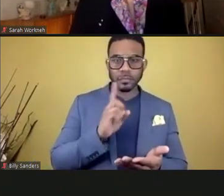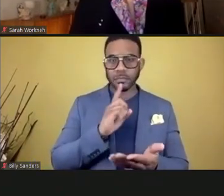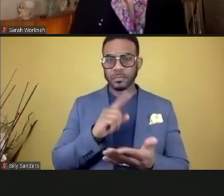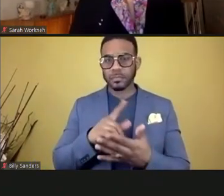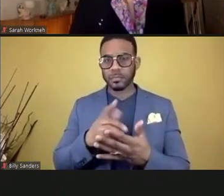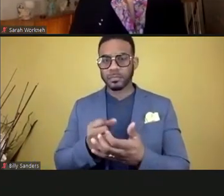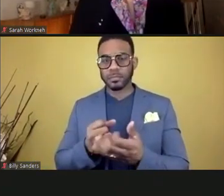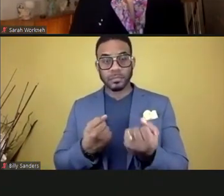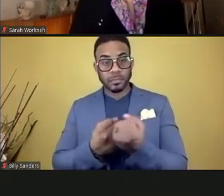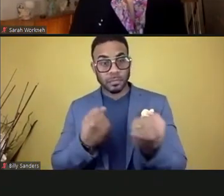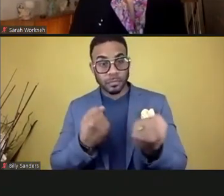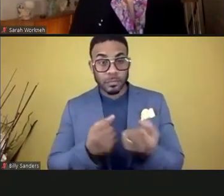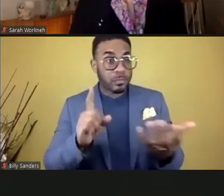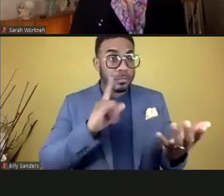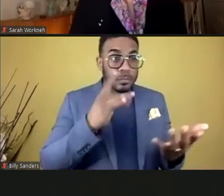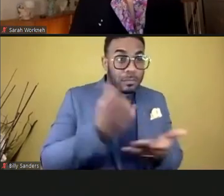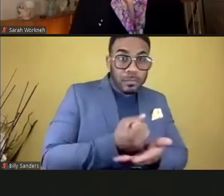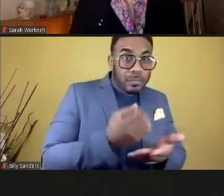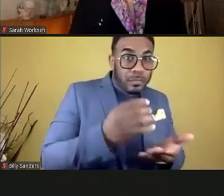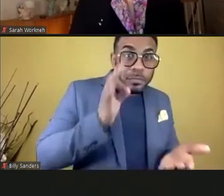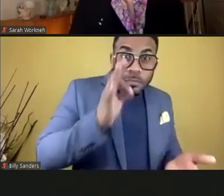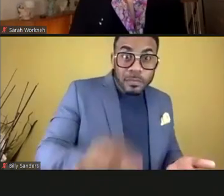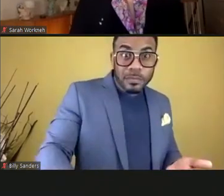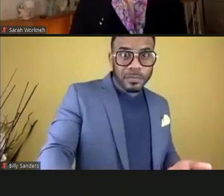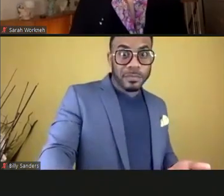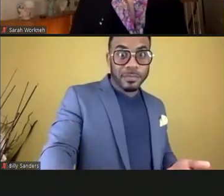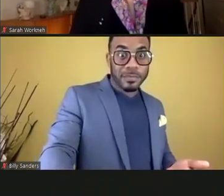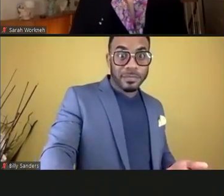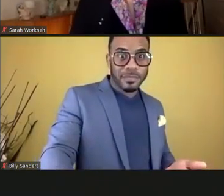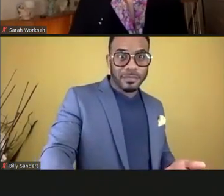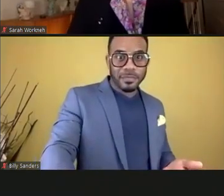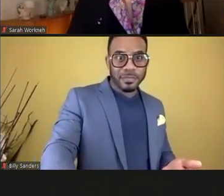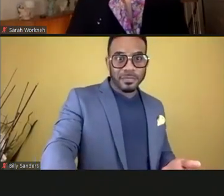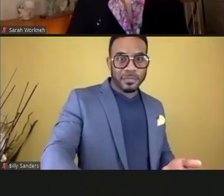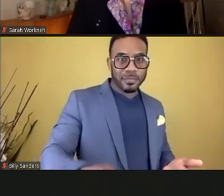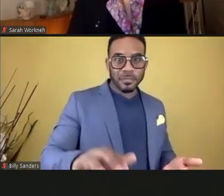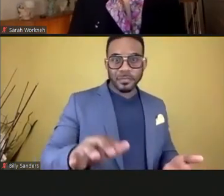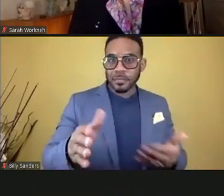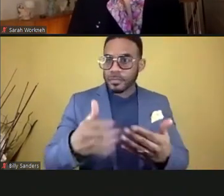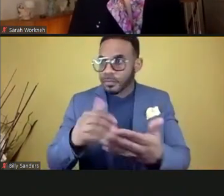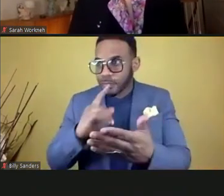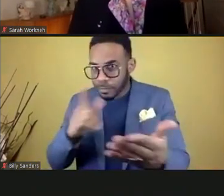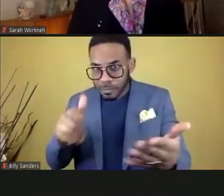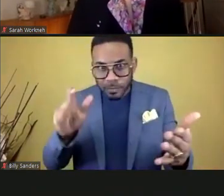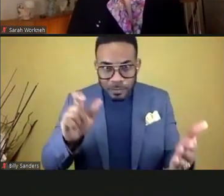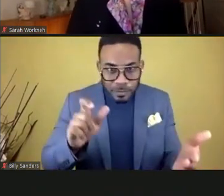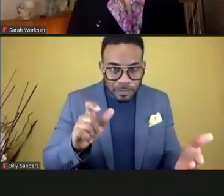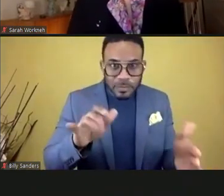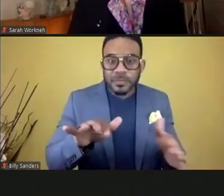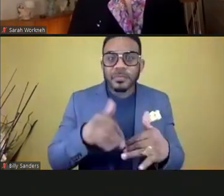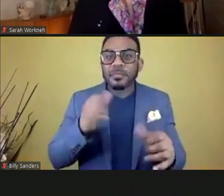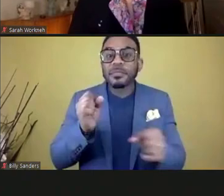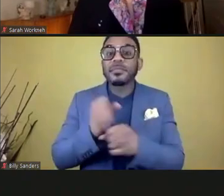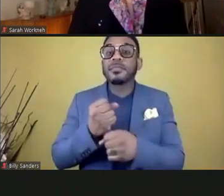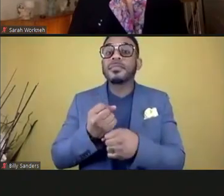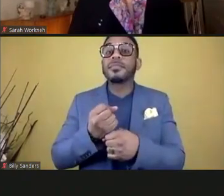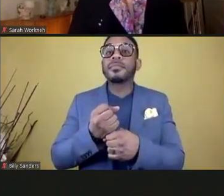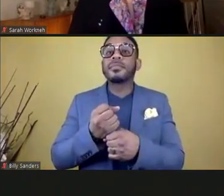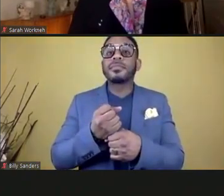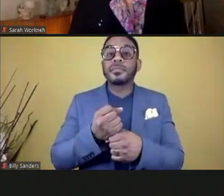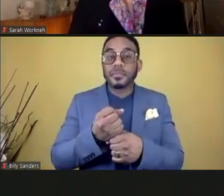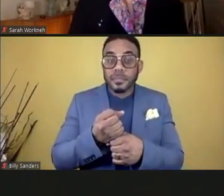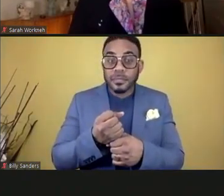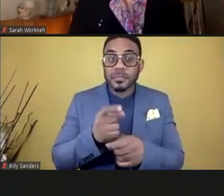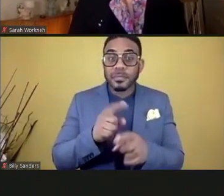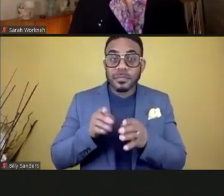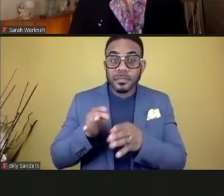getting supplies? Where are they going to be getting weed? Where, like, whatever it is that they need, like, how do we create like ways